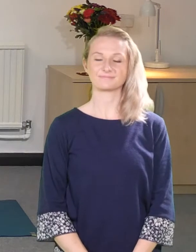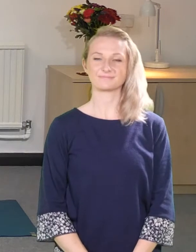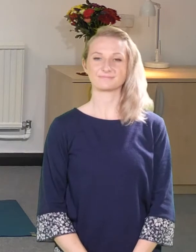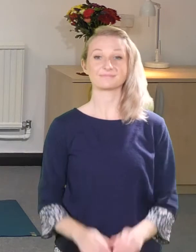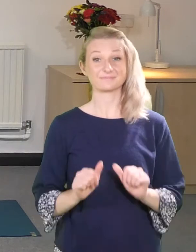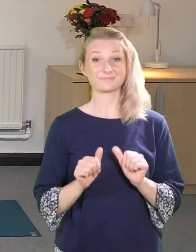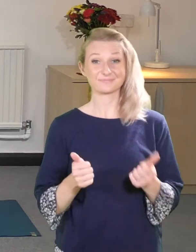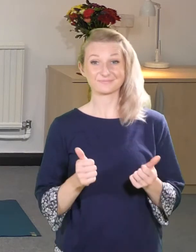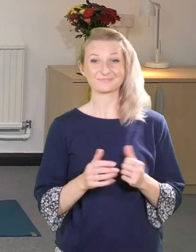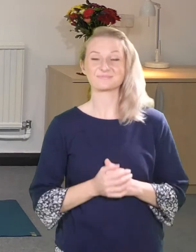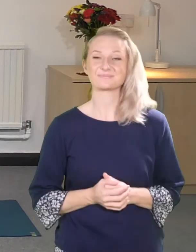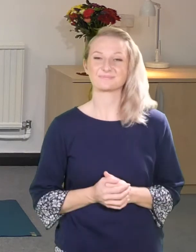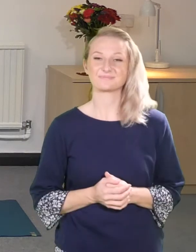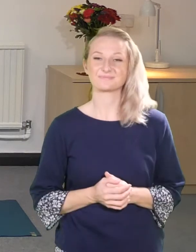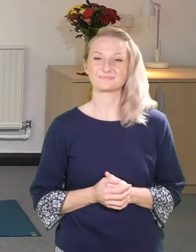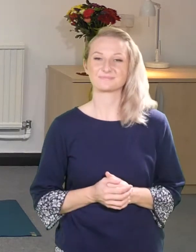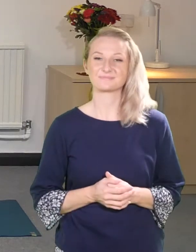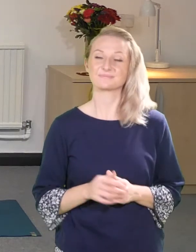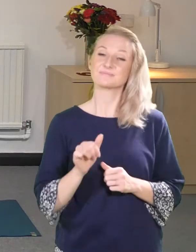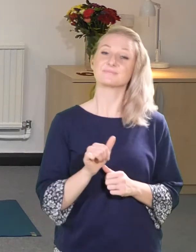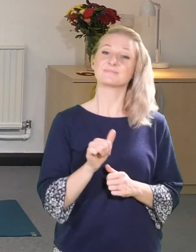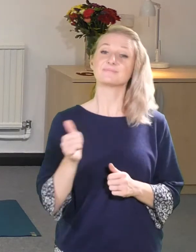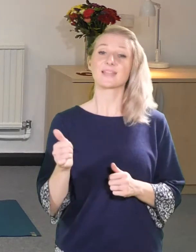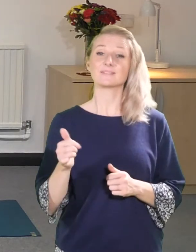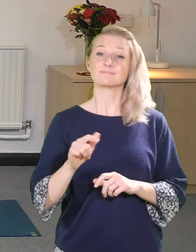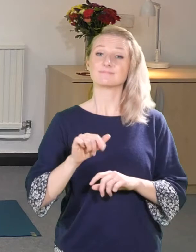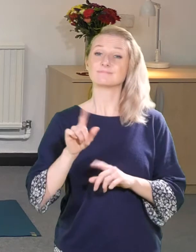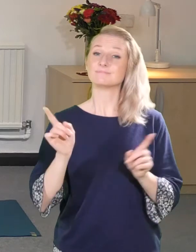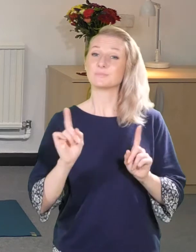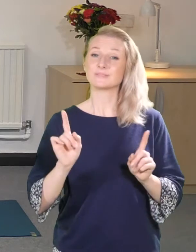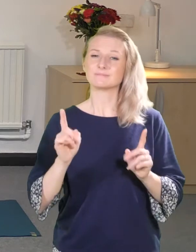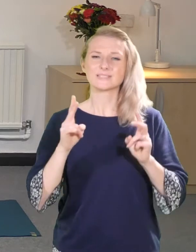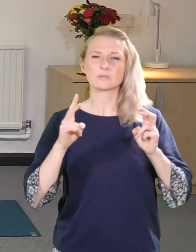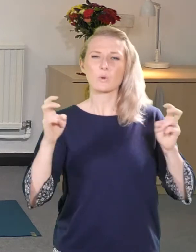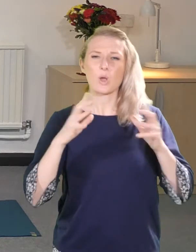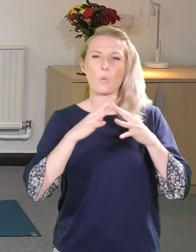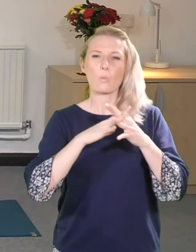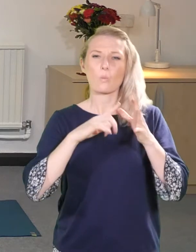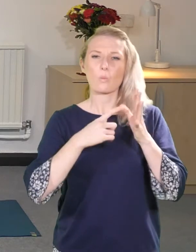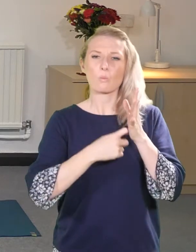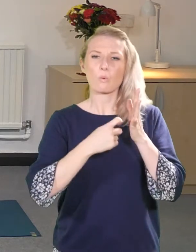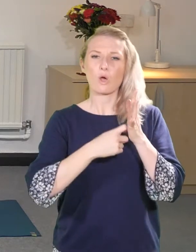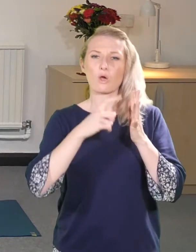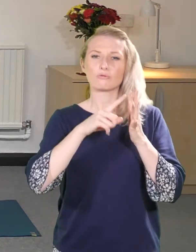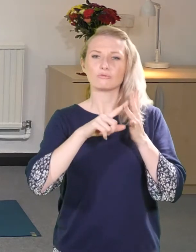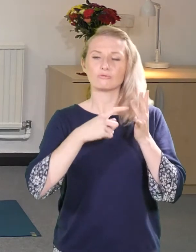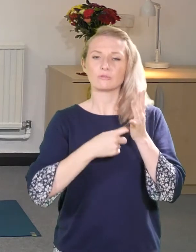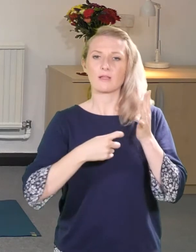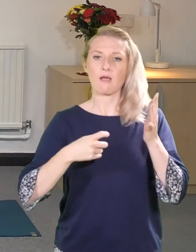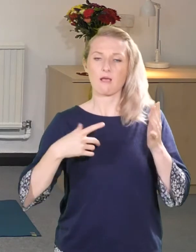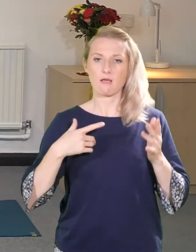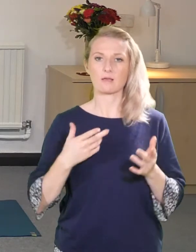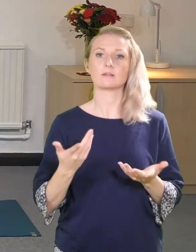Okay, so we're now going to move into a series of warrior poses. And these practices are good for strengthening the feet